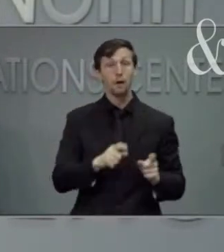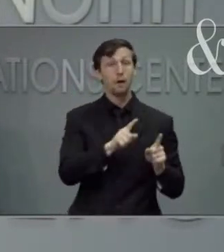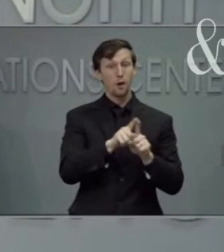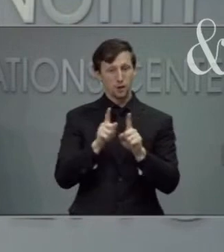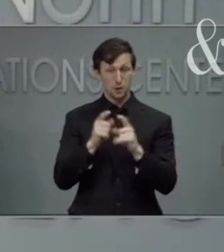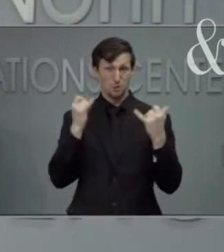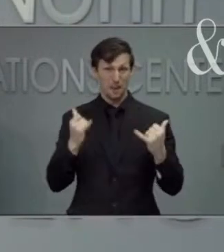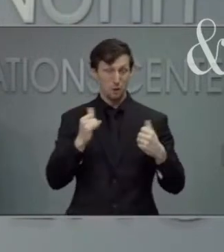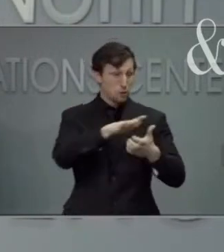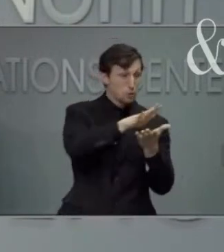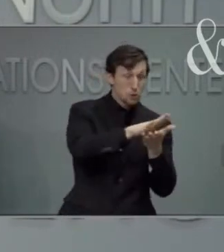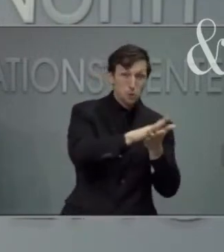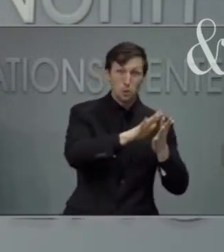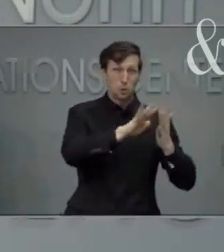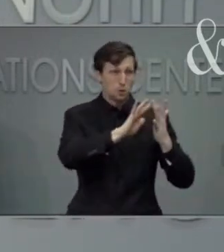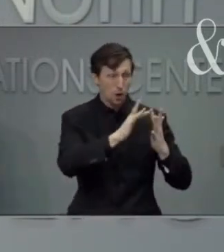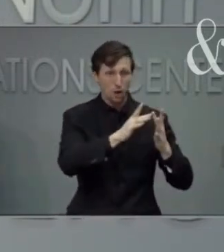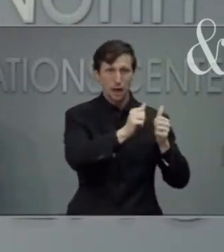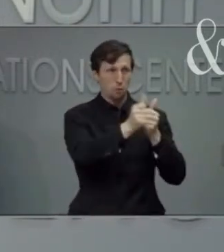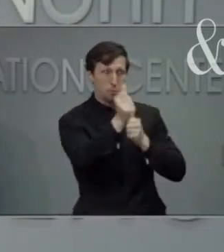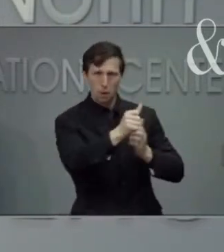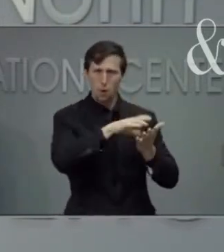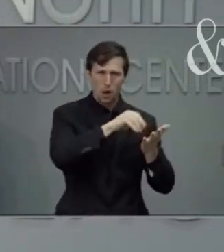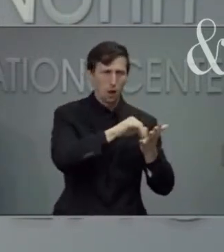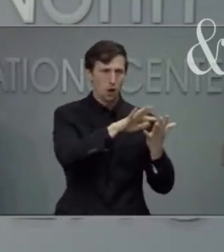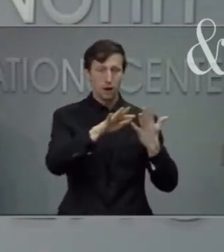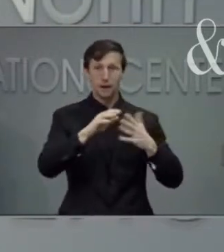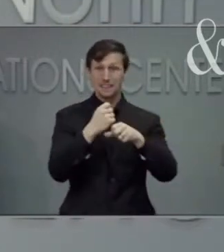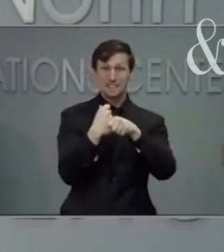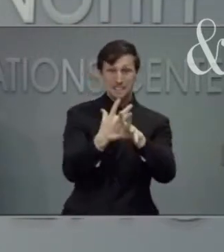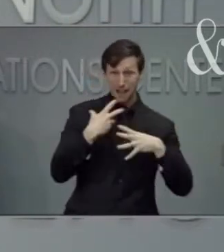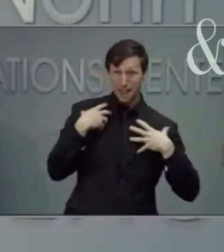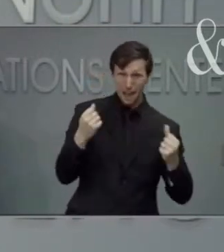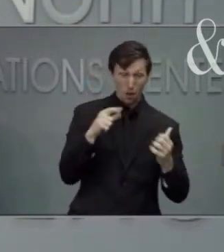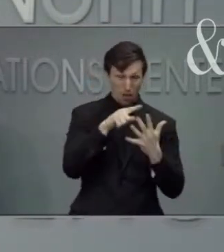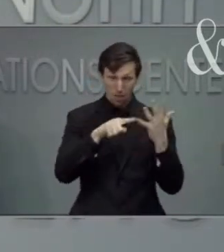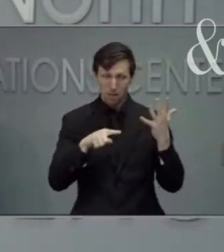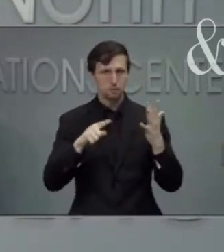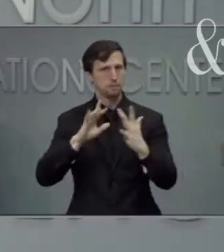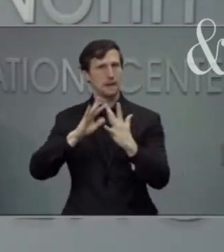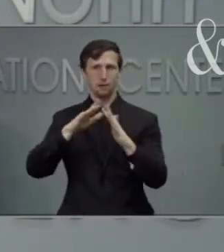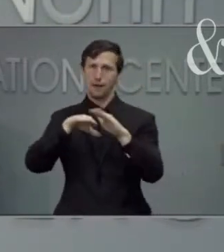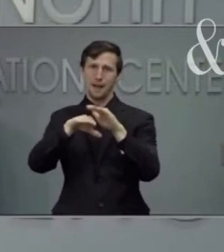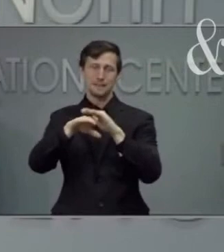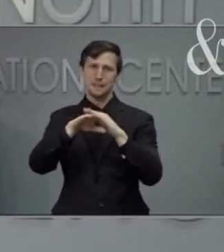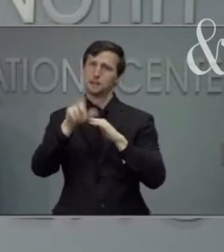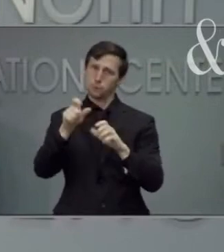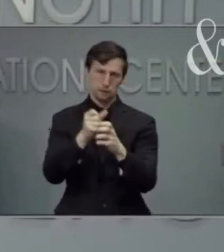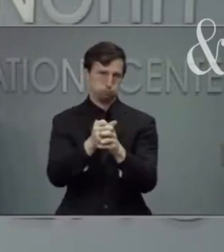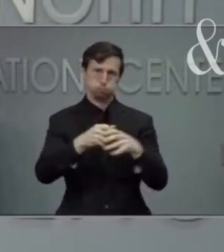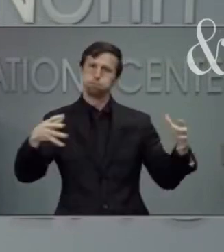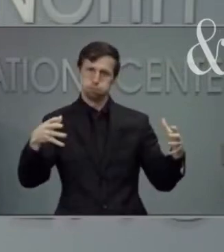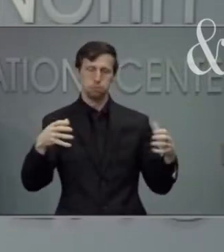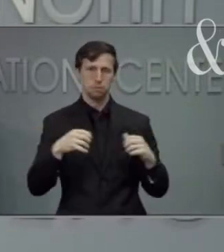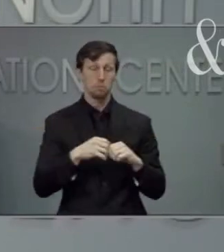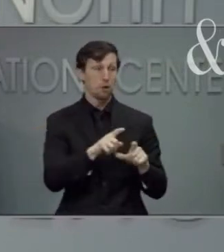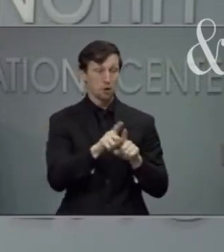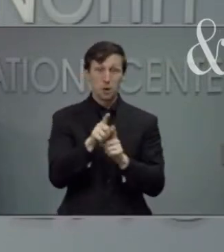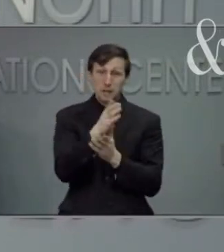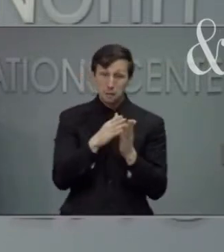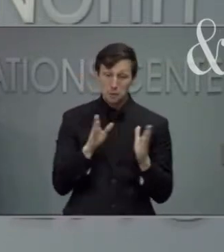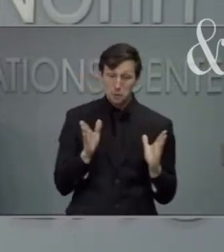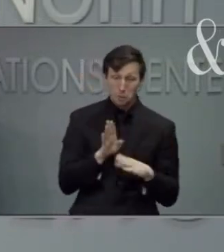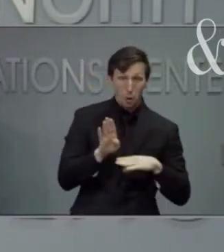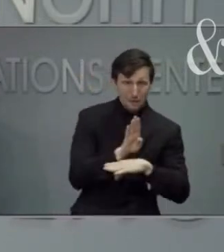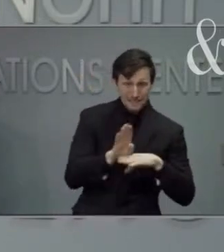more apparent than ever, with remote learning, the explosion of telemedicine, and the need for small businesses to reach national and